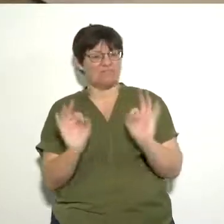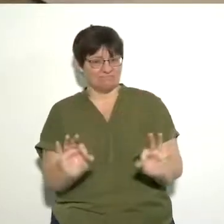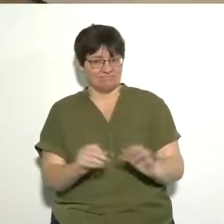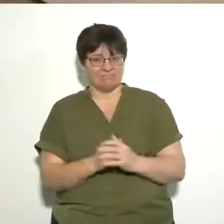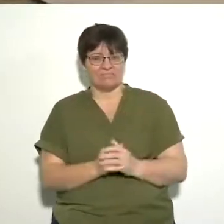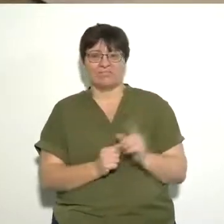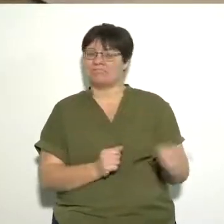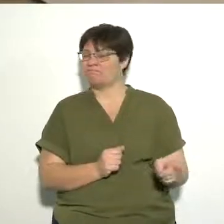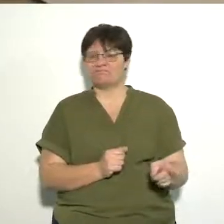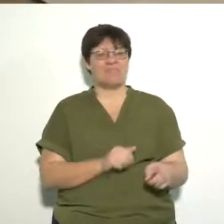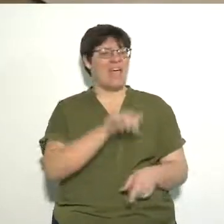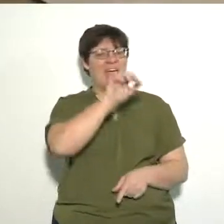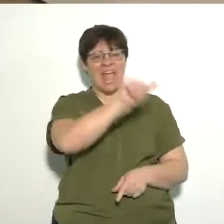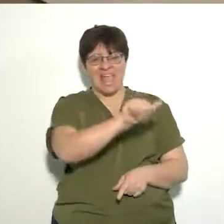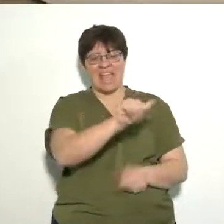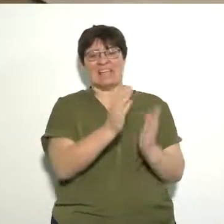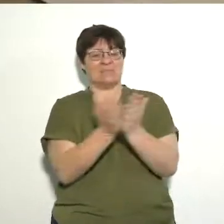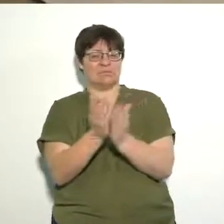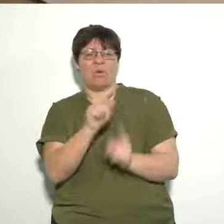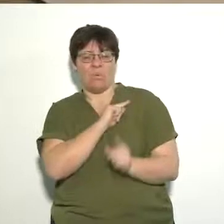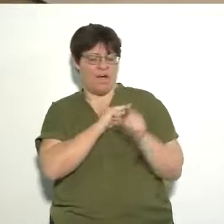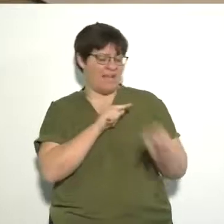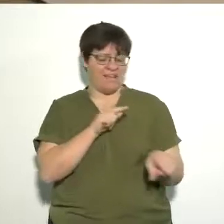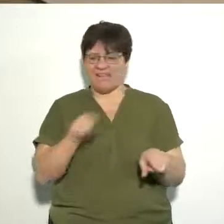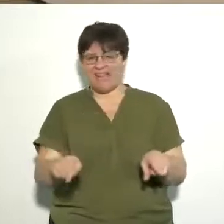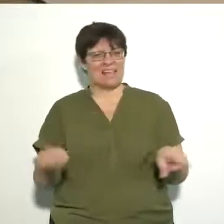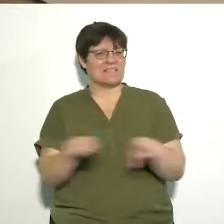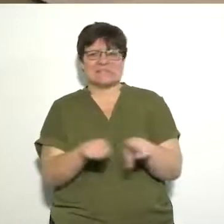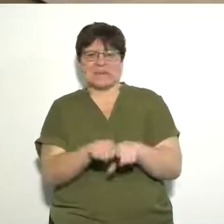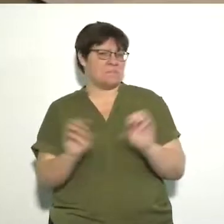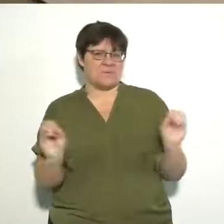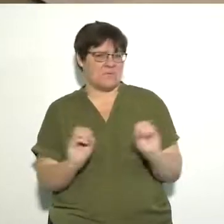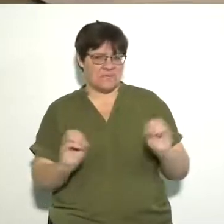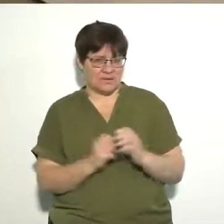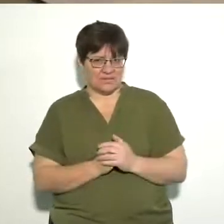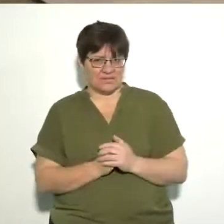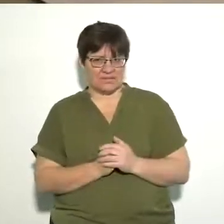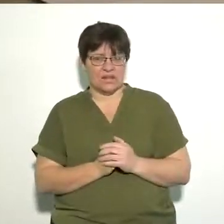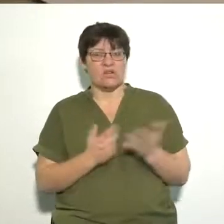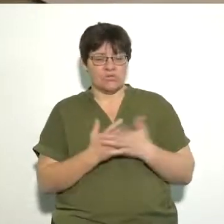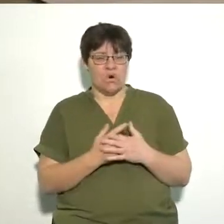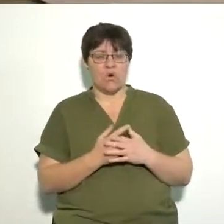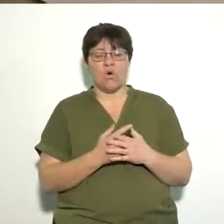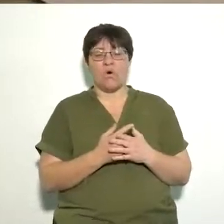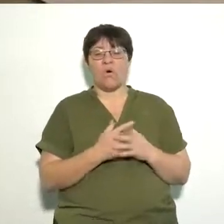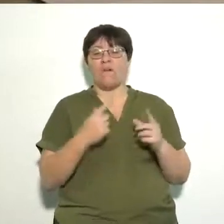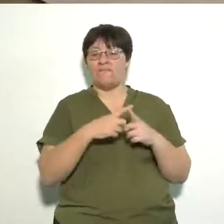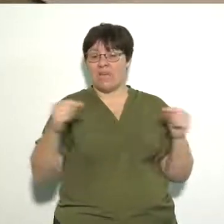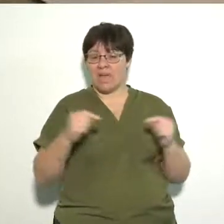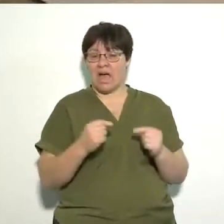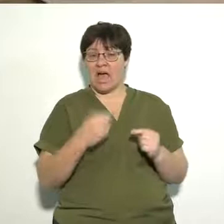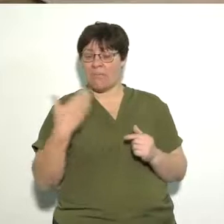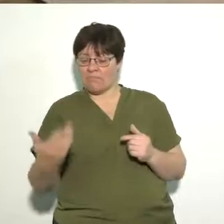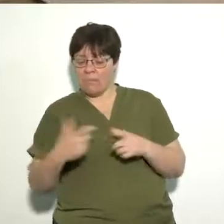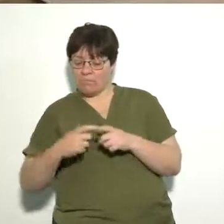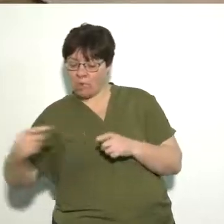be asymmetrical. You can see on this side, on the right-hand side, that the feather is broader on this area than on the